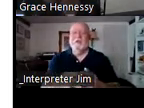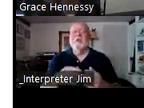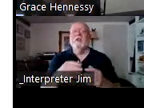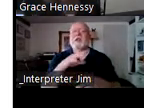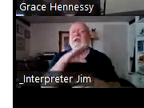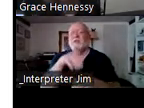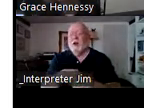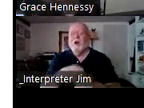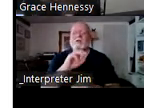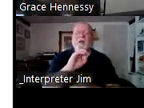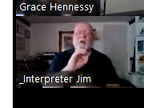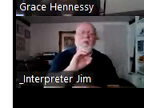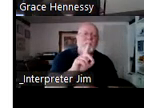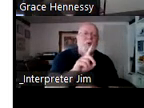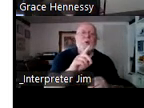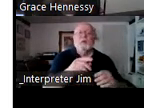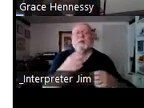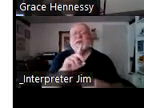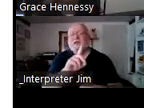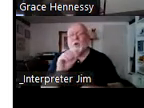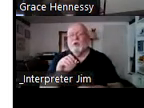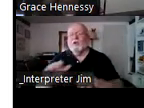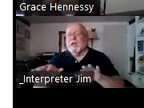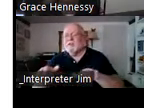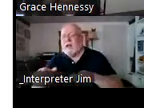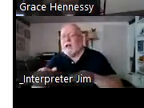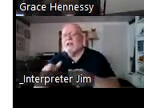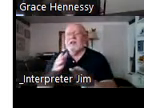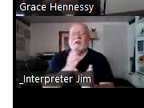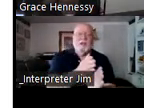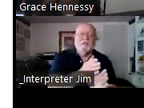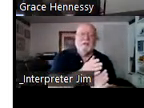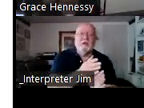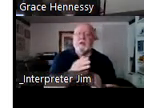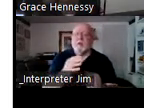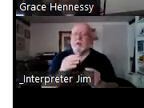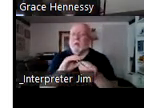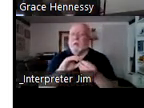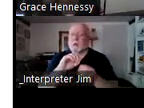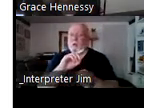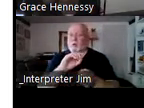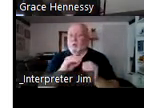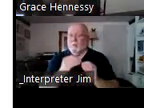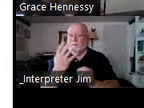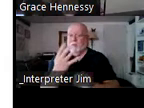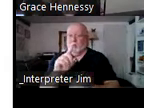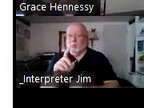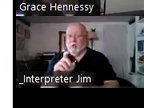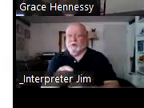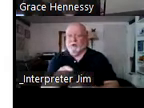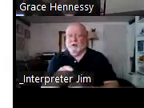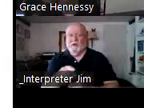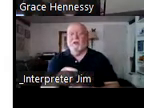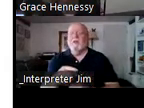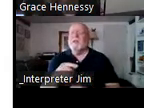anxiety disorders, and psychotic disorders. Question 4 in the mood disorders section asks, in the past month, did you think that you would